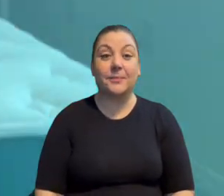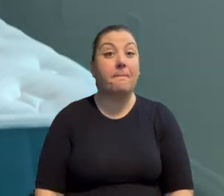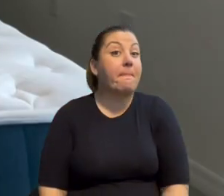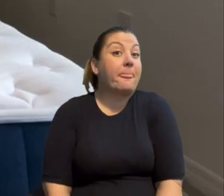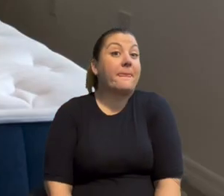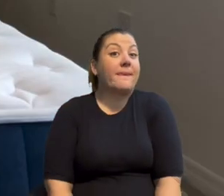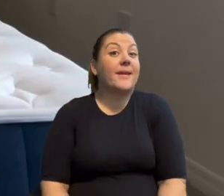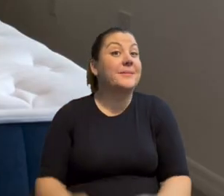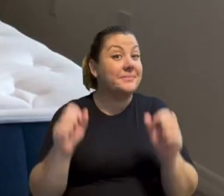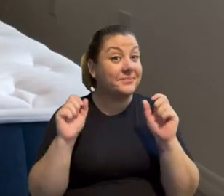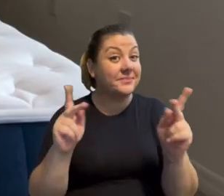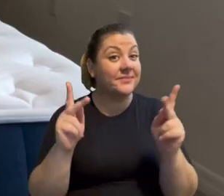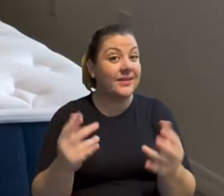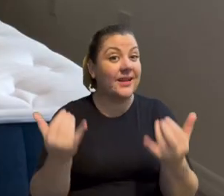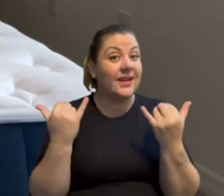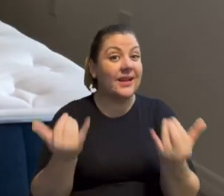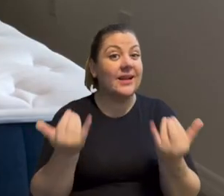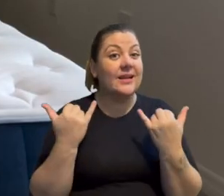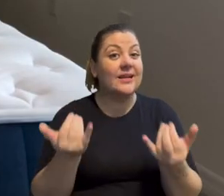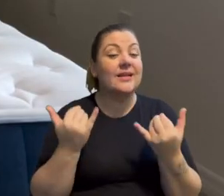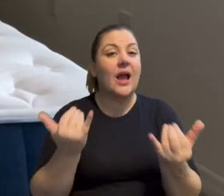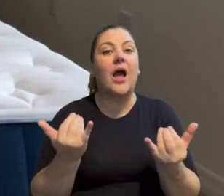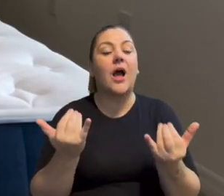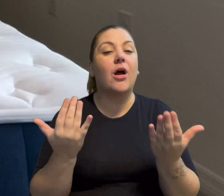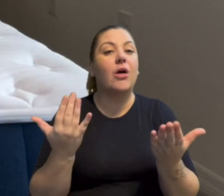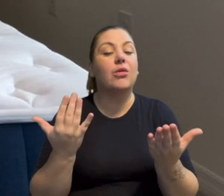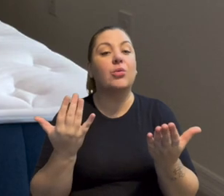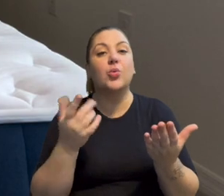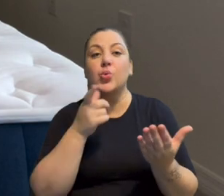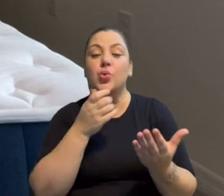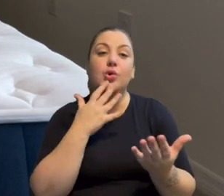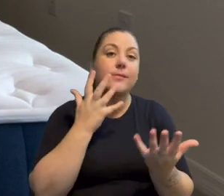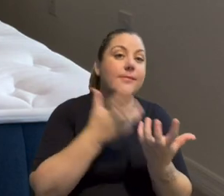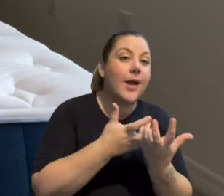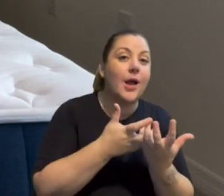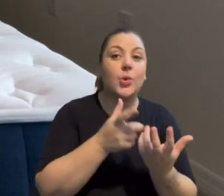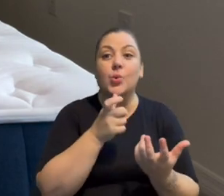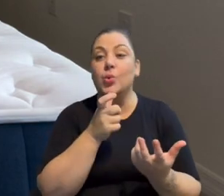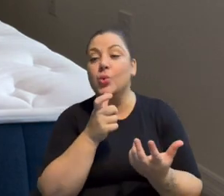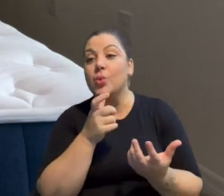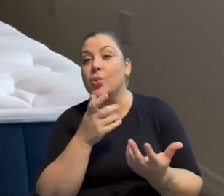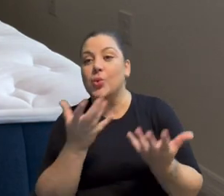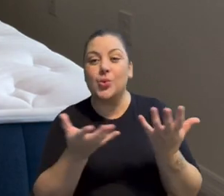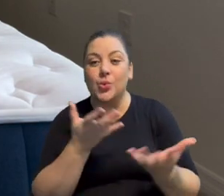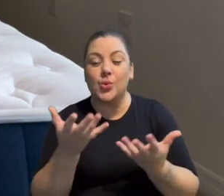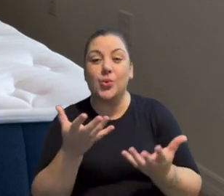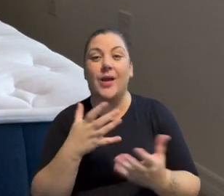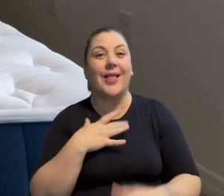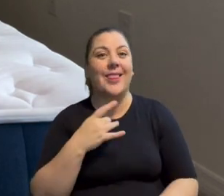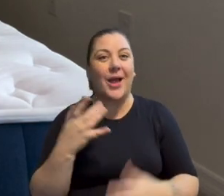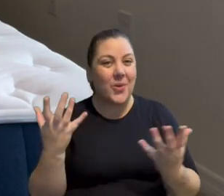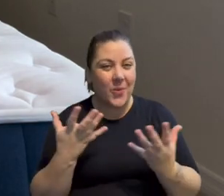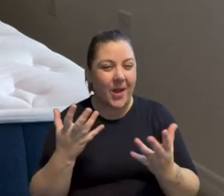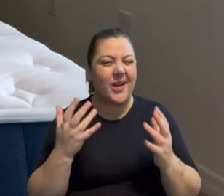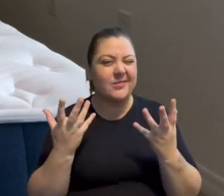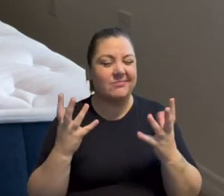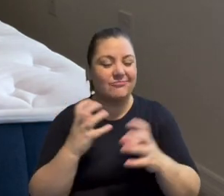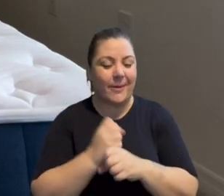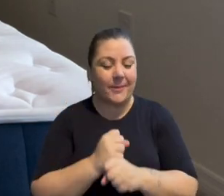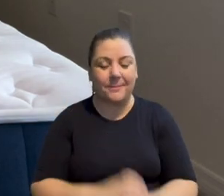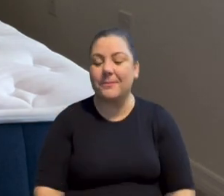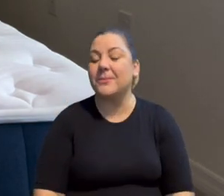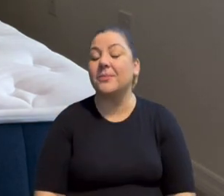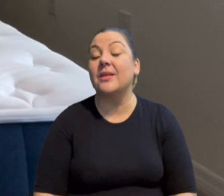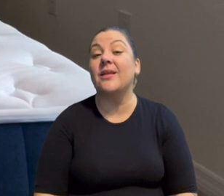All right, so let's talk about who this mattress is good for, who it's not good for, and what we liked about it. So what we loved about